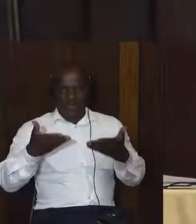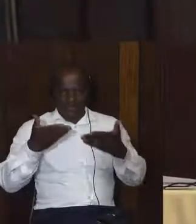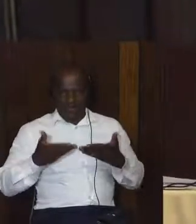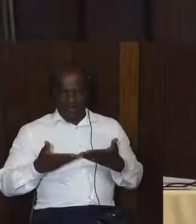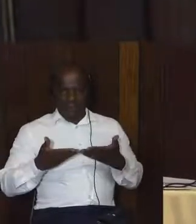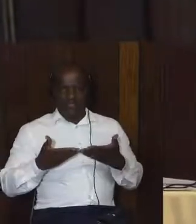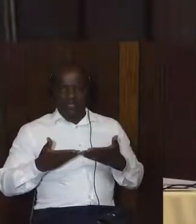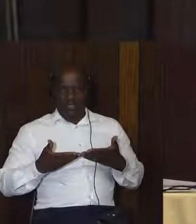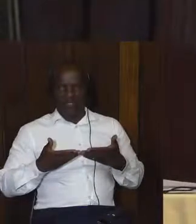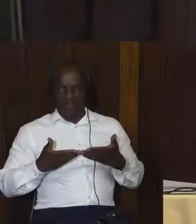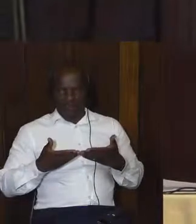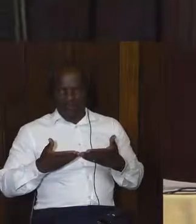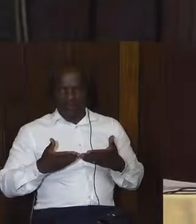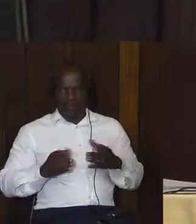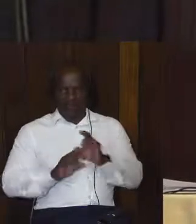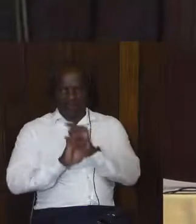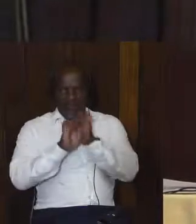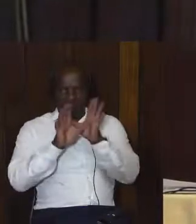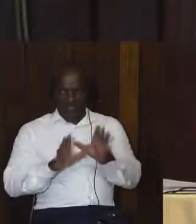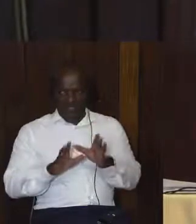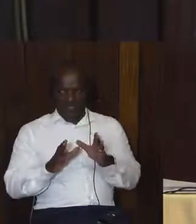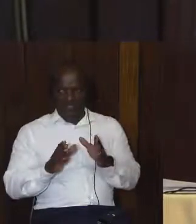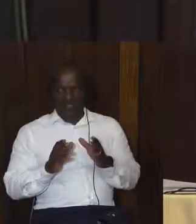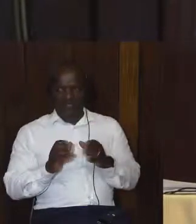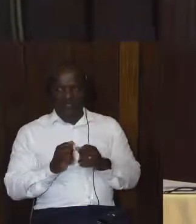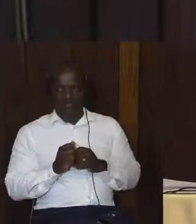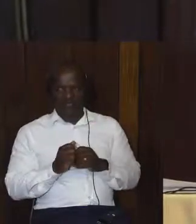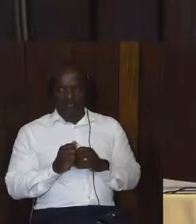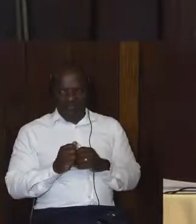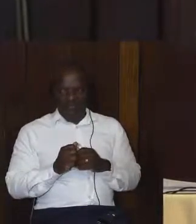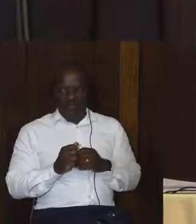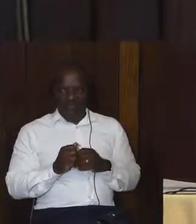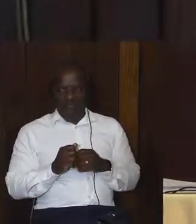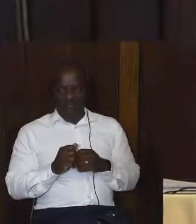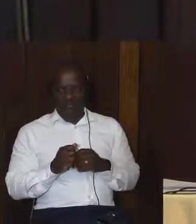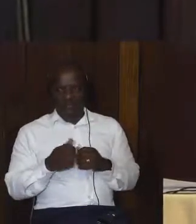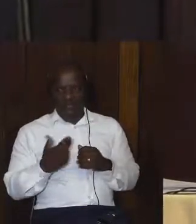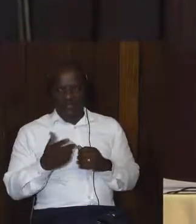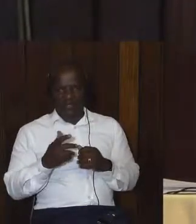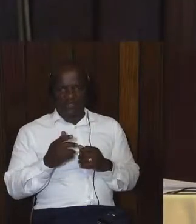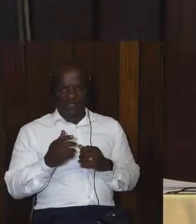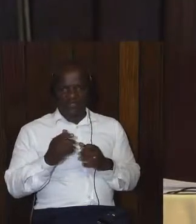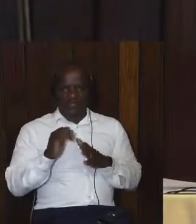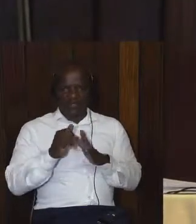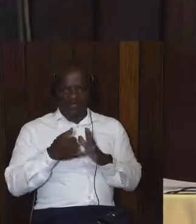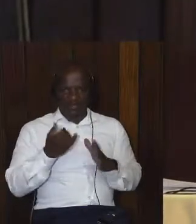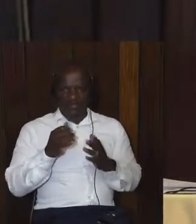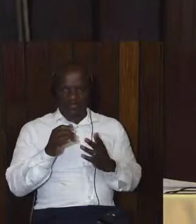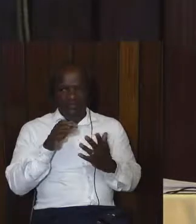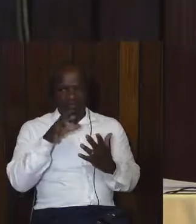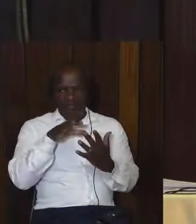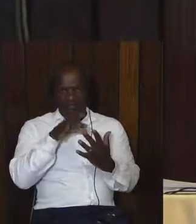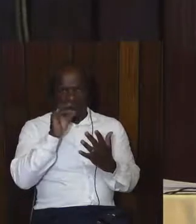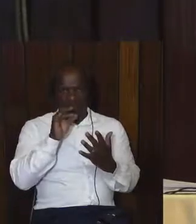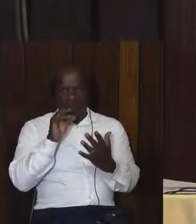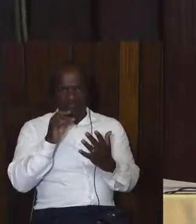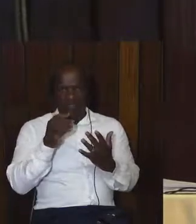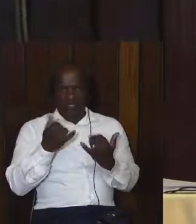by the CEO of GMA. But just to tap in terms of what he has said.